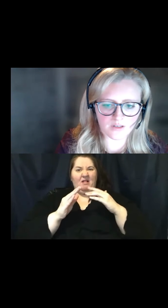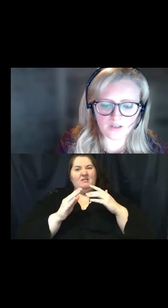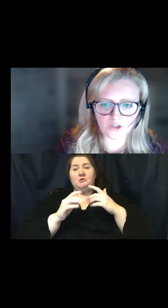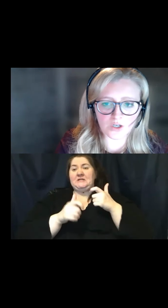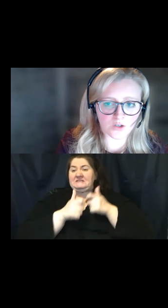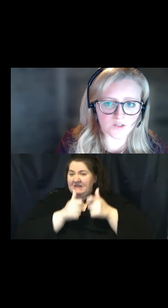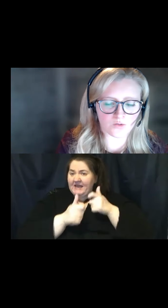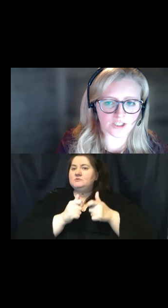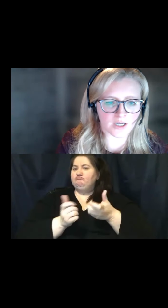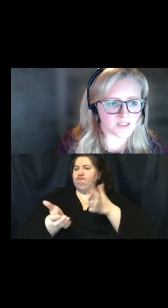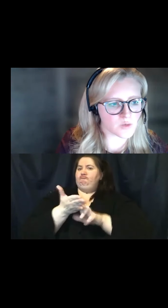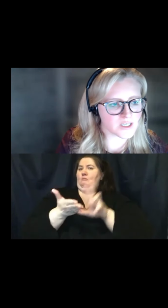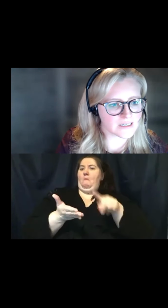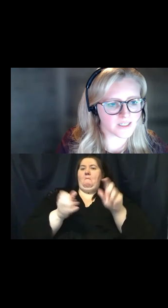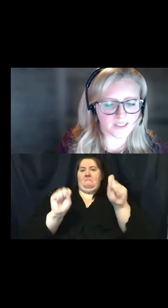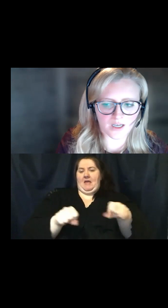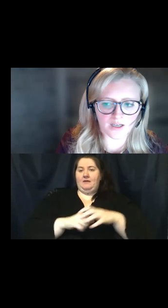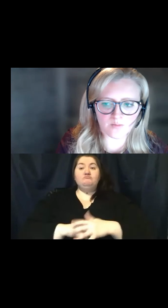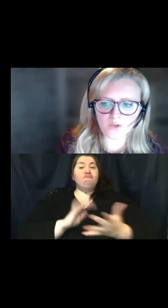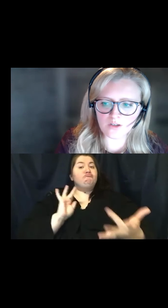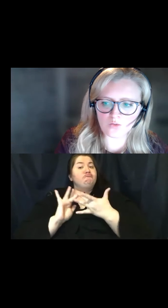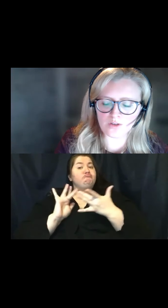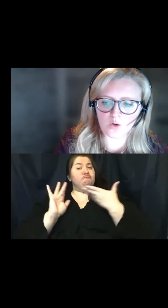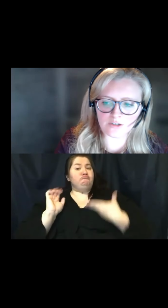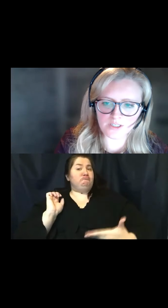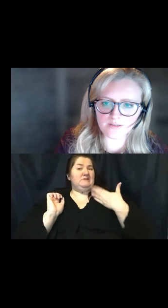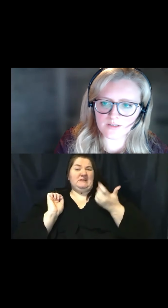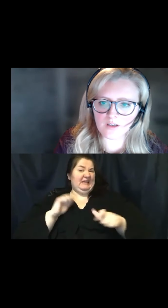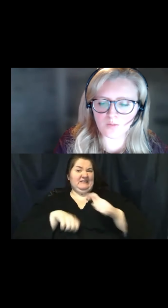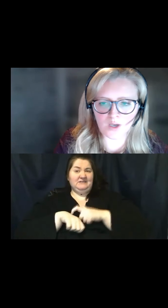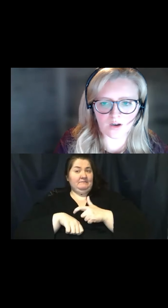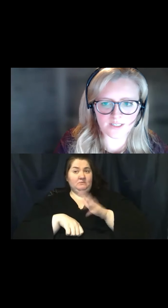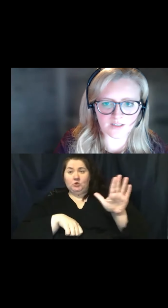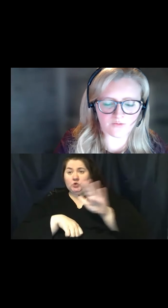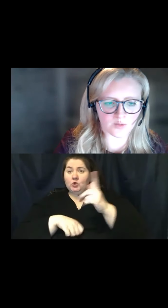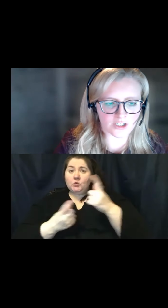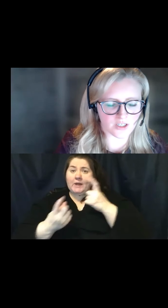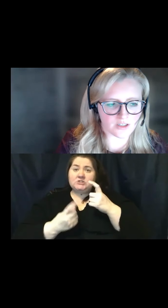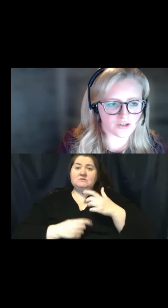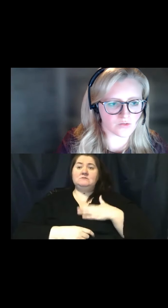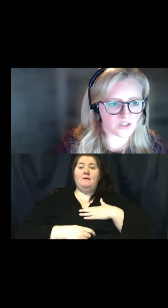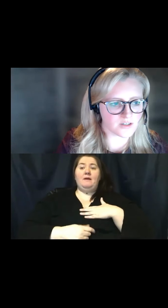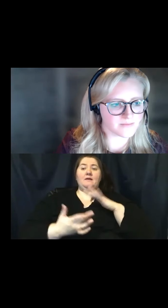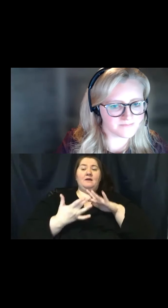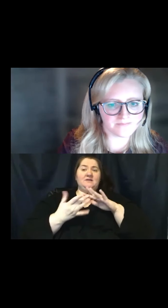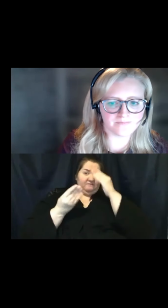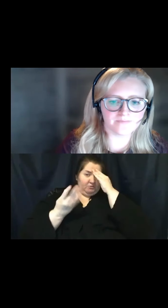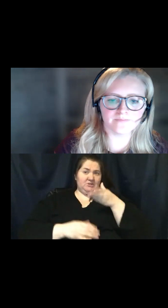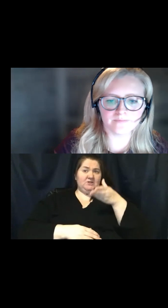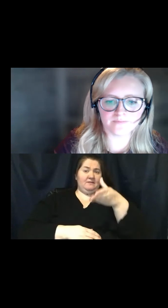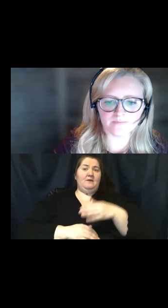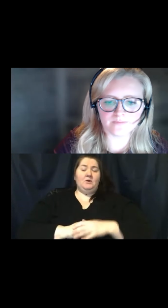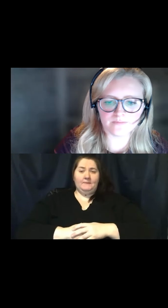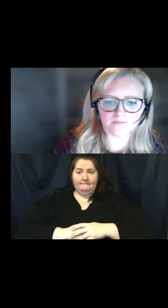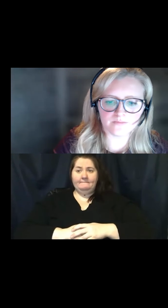alerts. You can also reach out to me at any time with questions. My contact information is shown here.